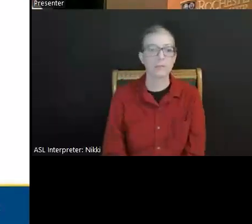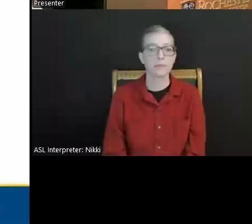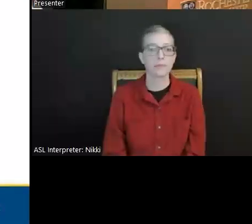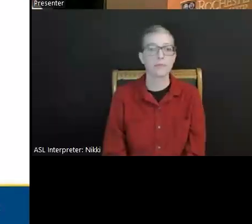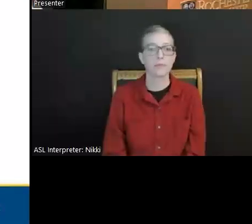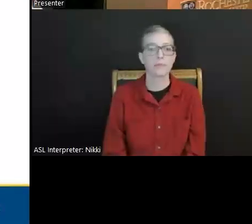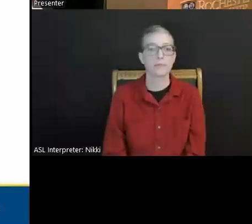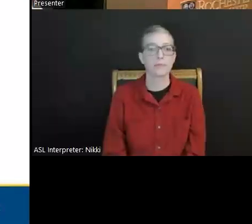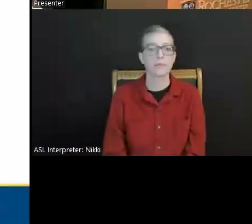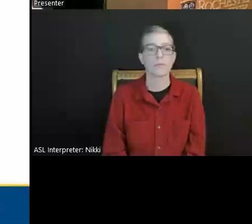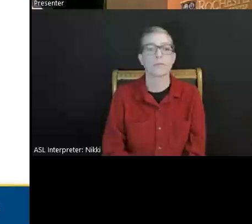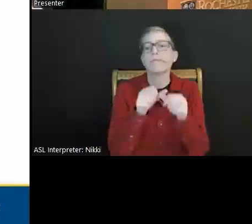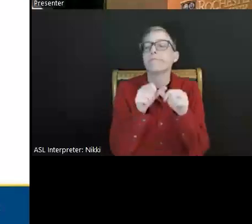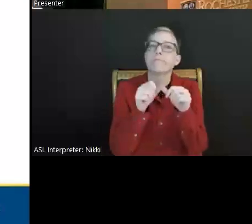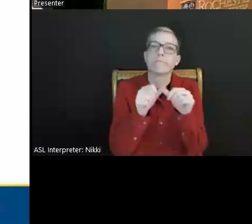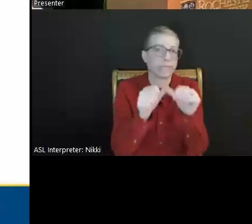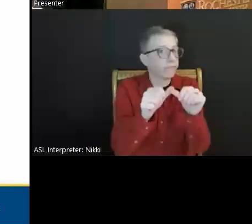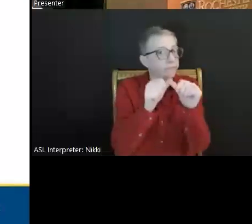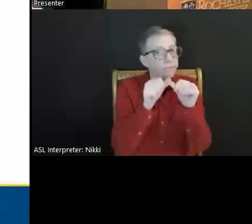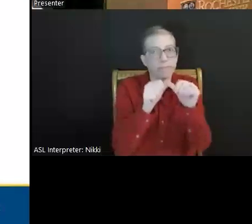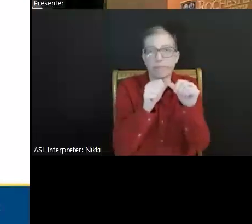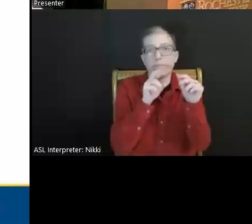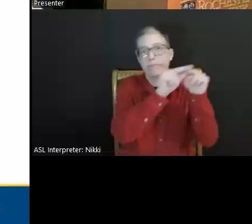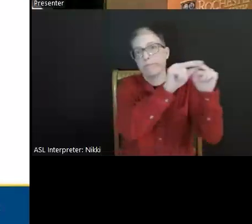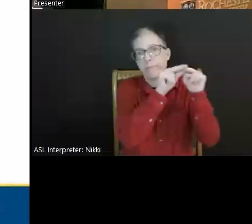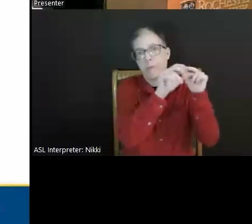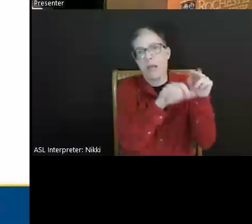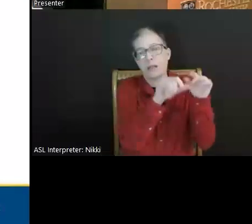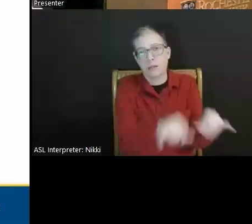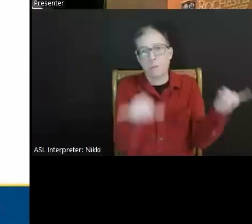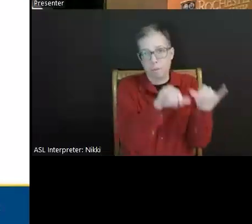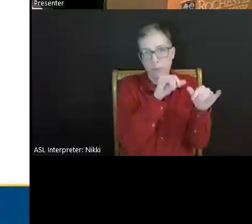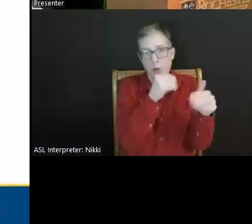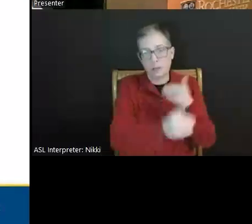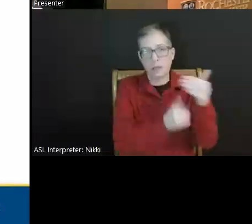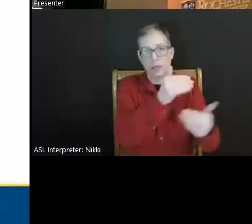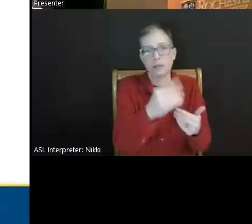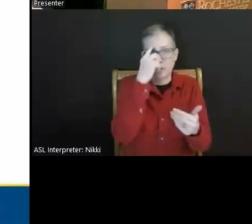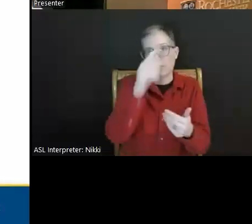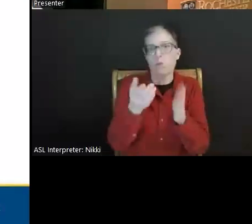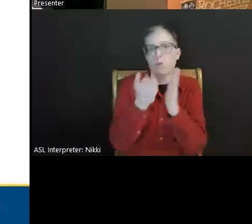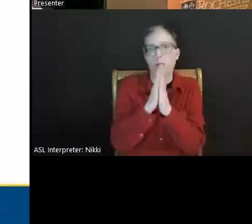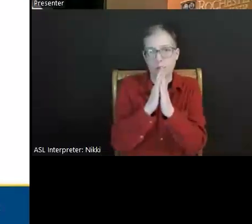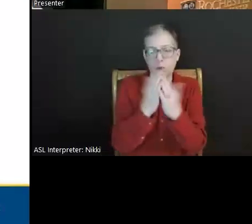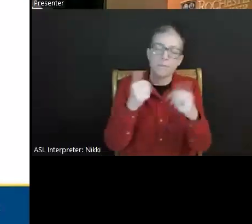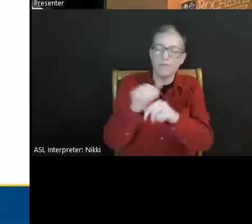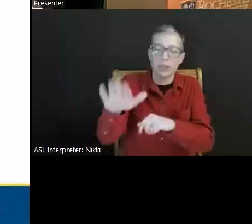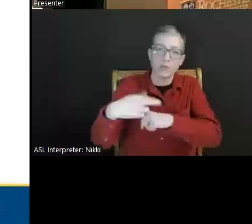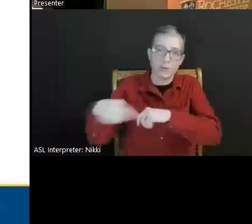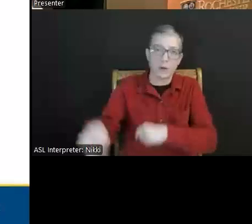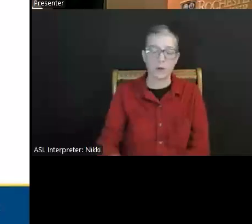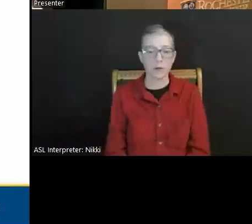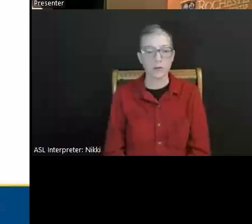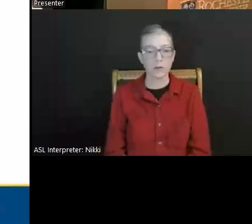use that referral process through the work queue to send a referral. You can note on there that you would like